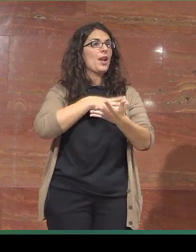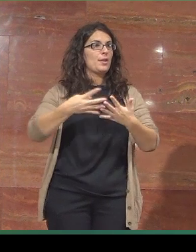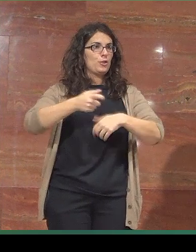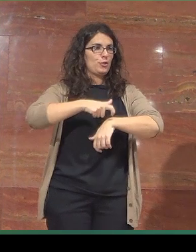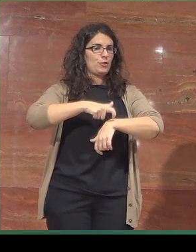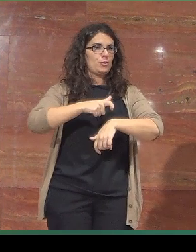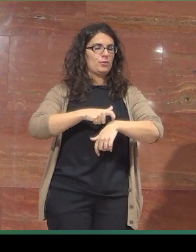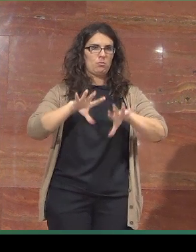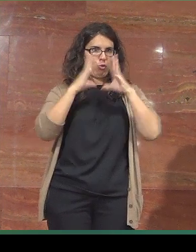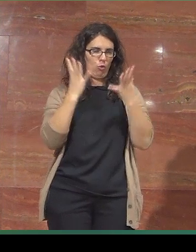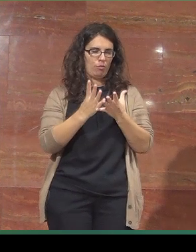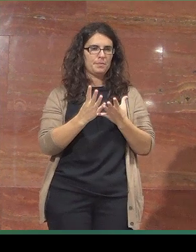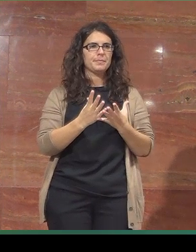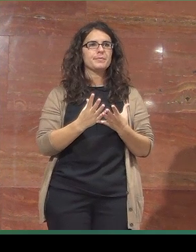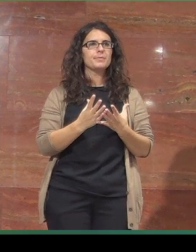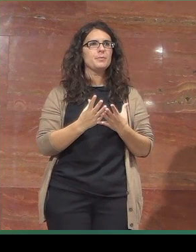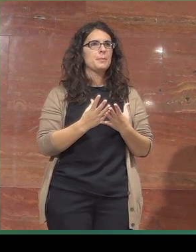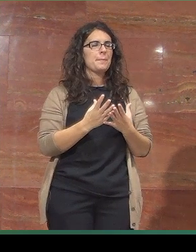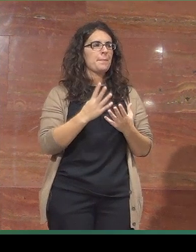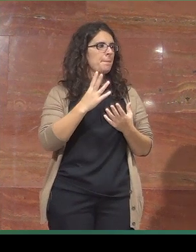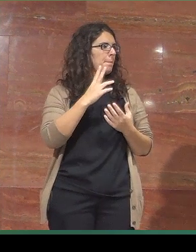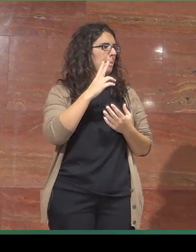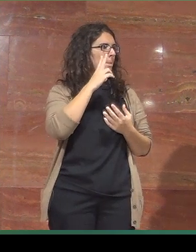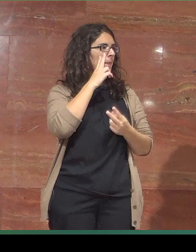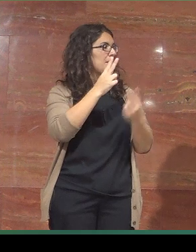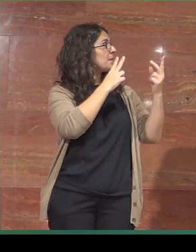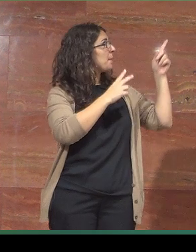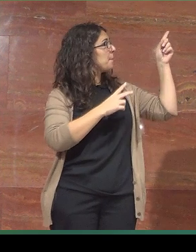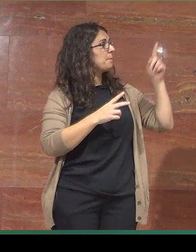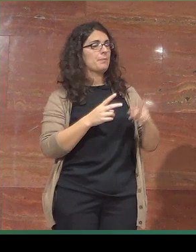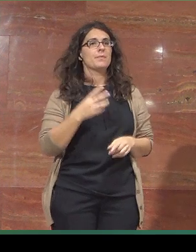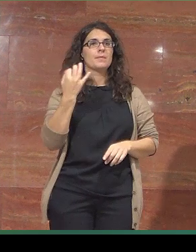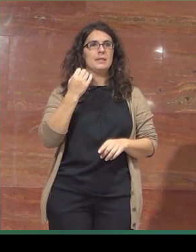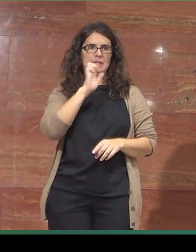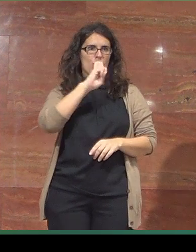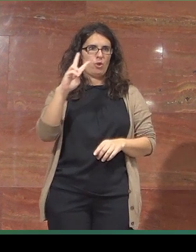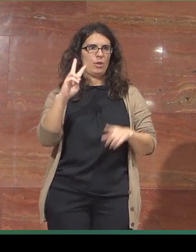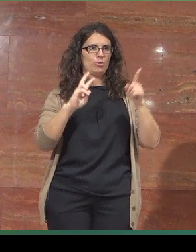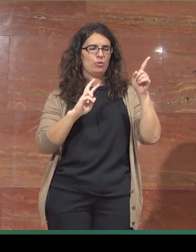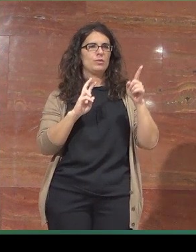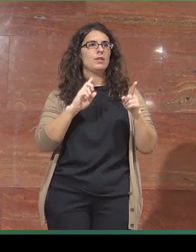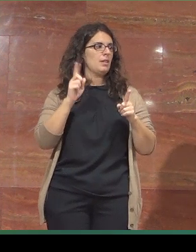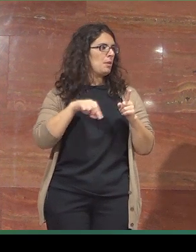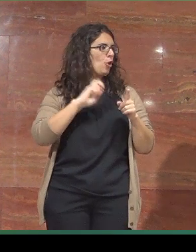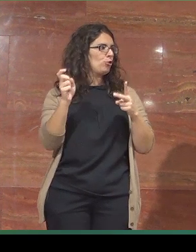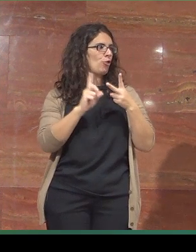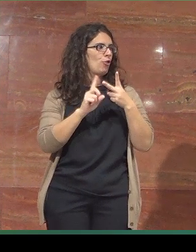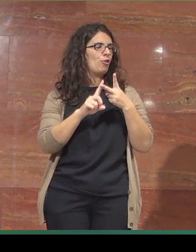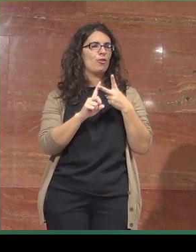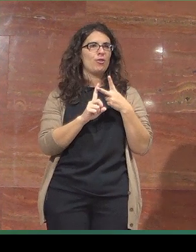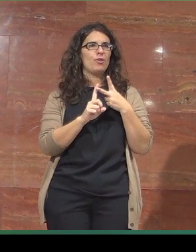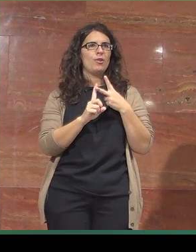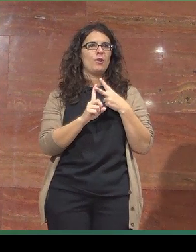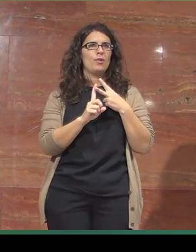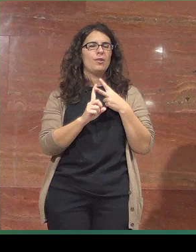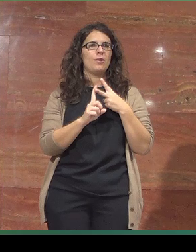the UK, one in Germany. Pretty much useless to anybody over the age of 40, and quite a few younger than